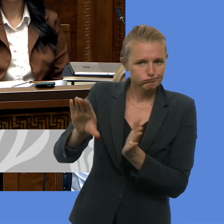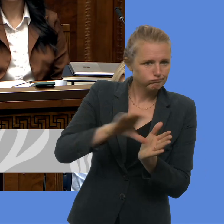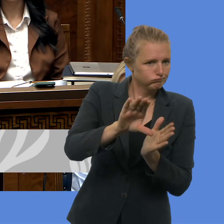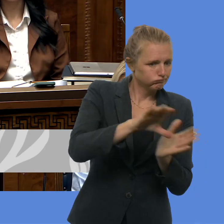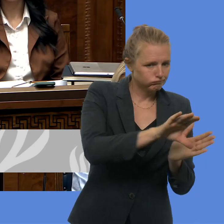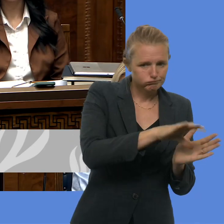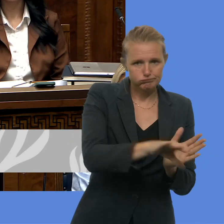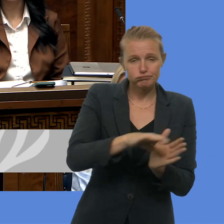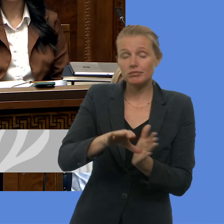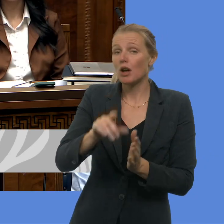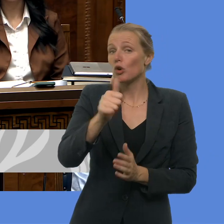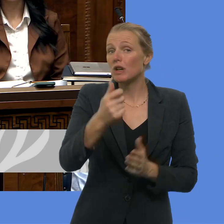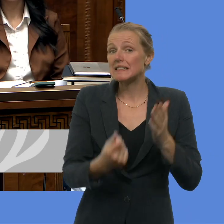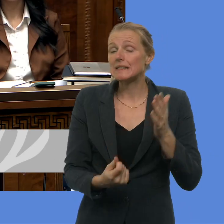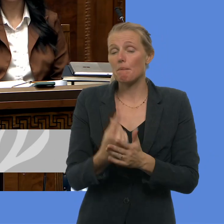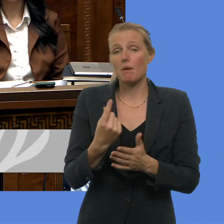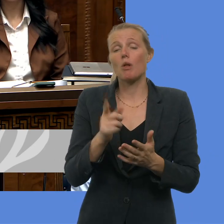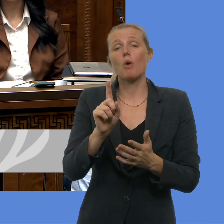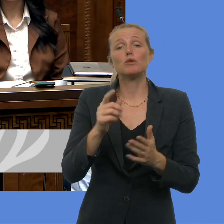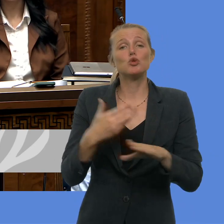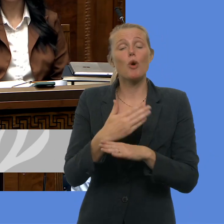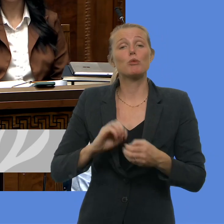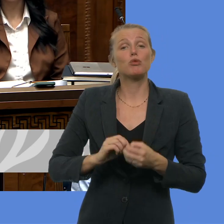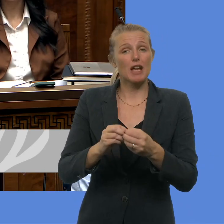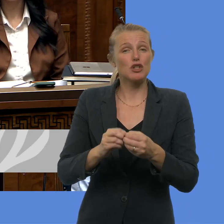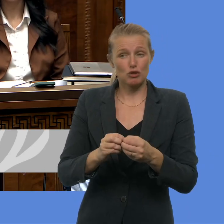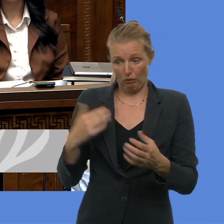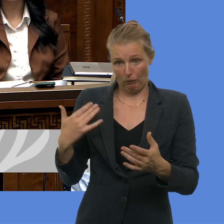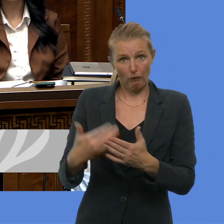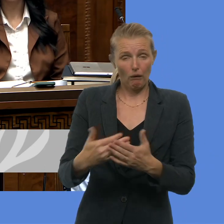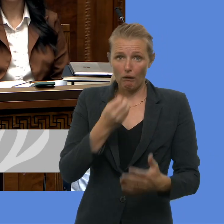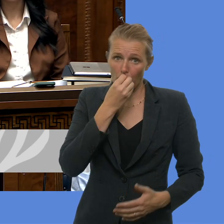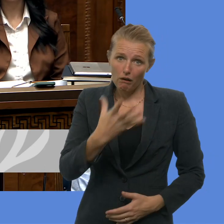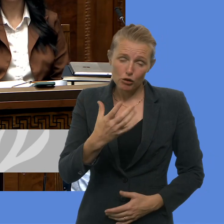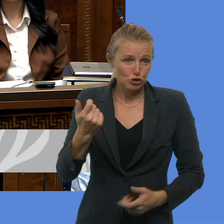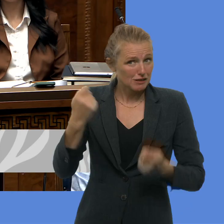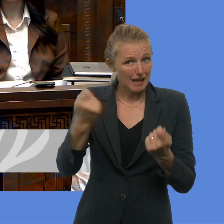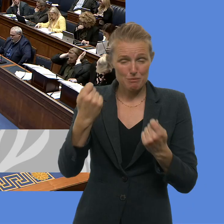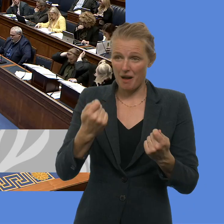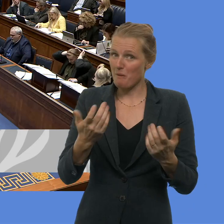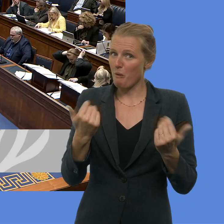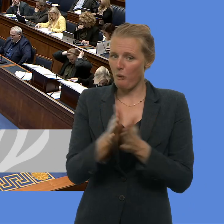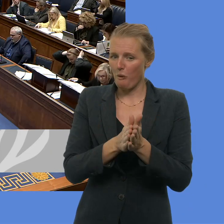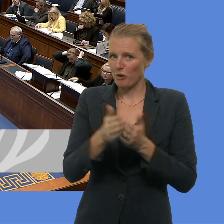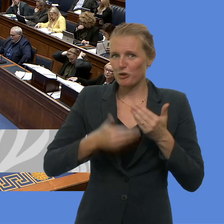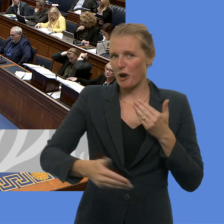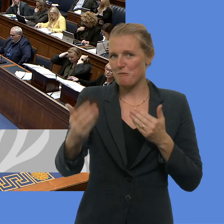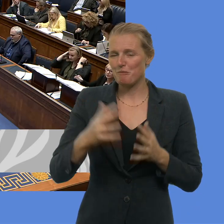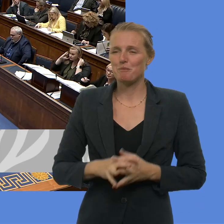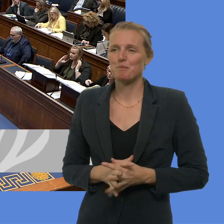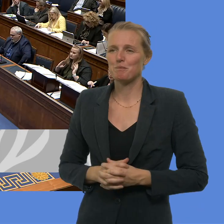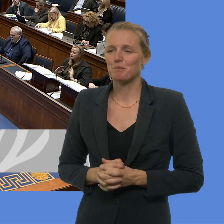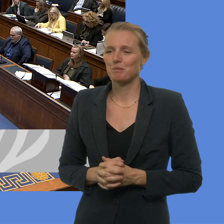really good examples of job creation that we've seen in recent days are something to be really celebrated, and we've much more to come. Emma